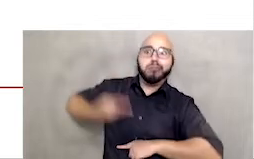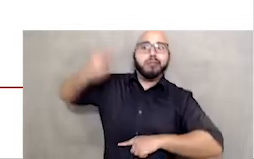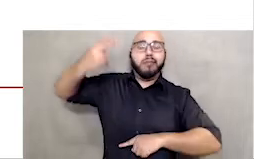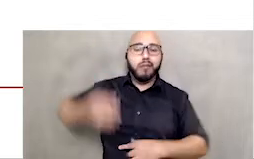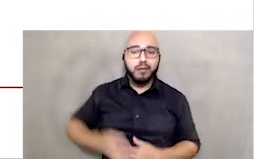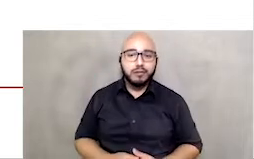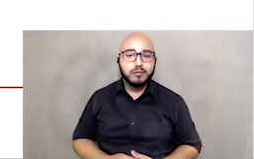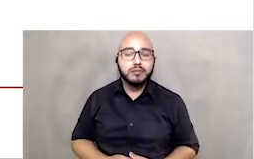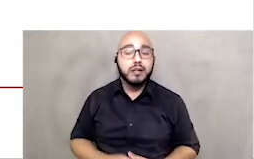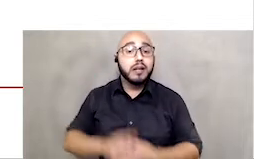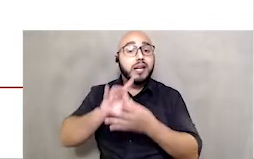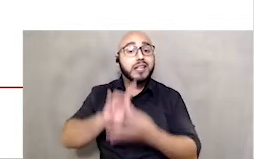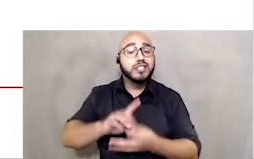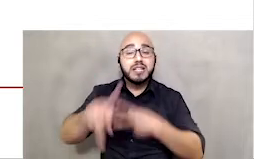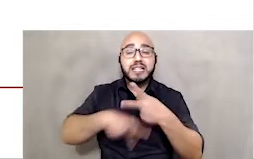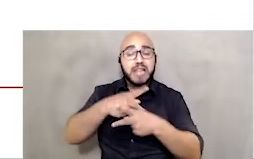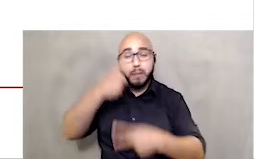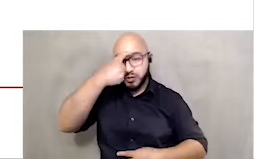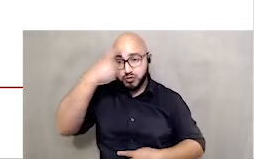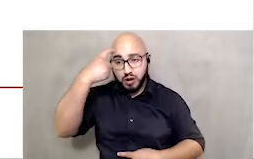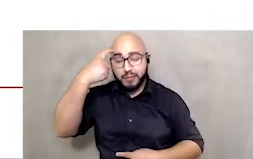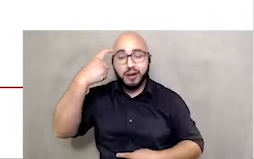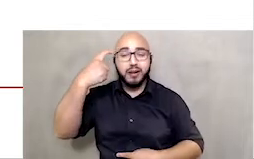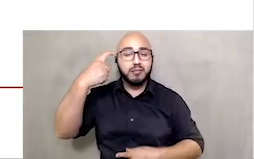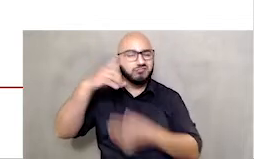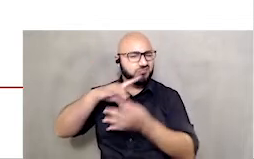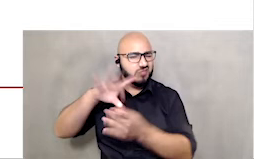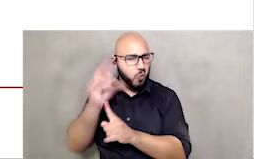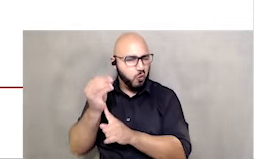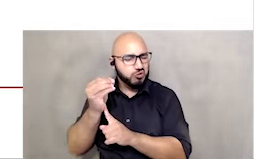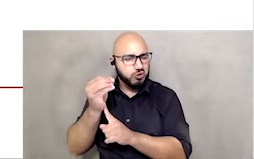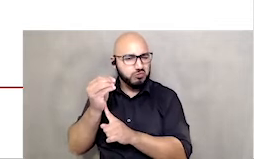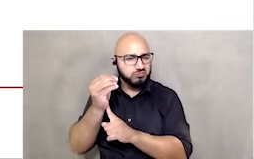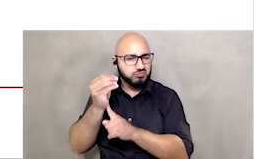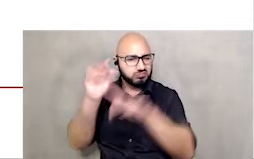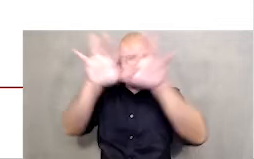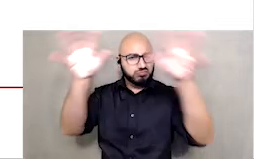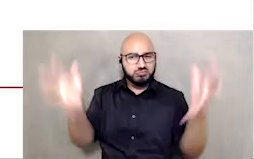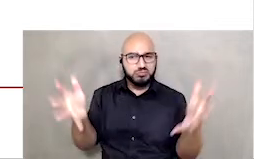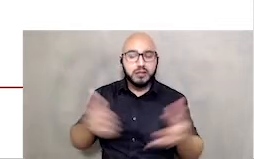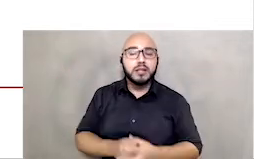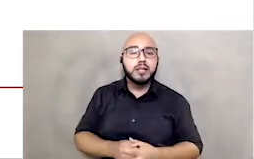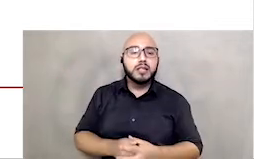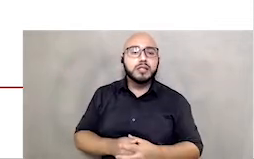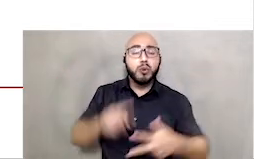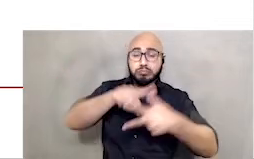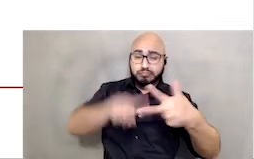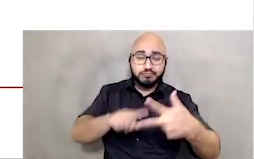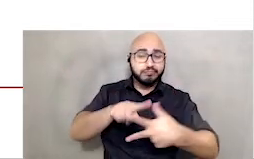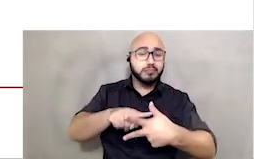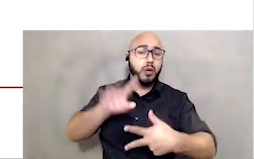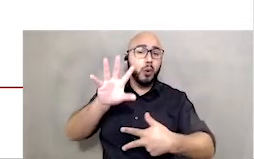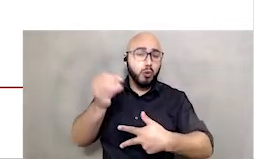So in terms of types of trauma in a cultural context, the three types are cultural trauma, historical trauma,